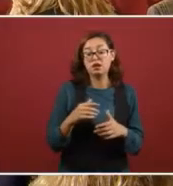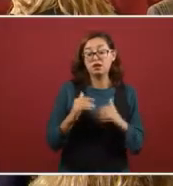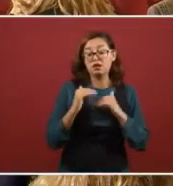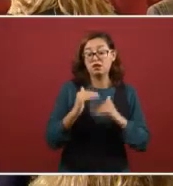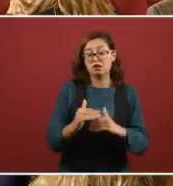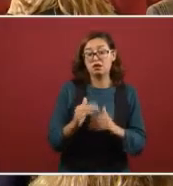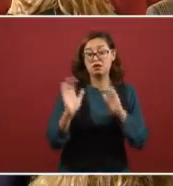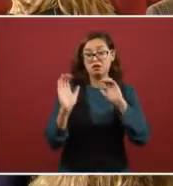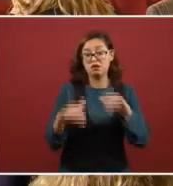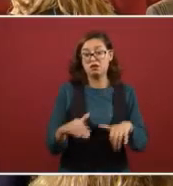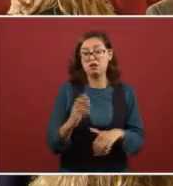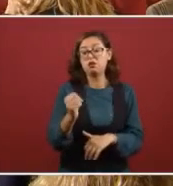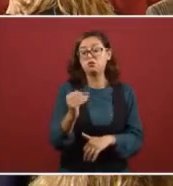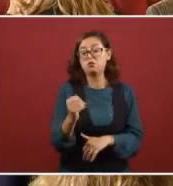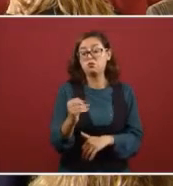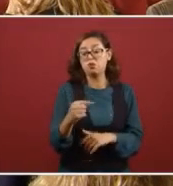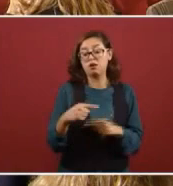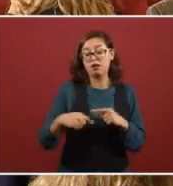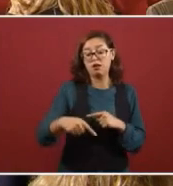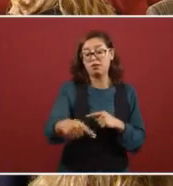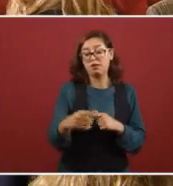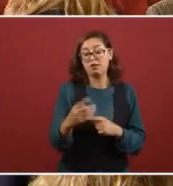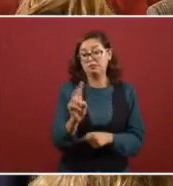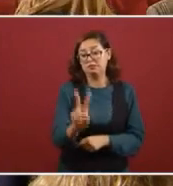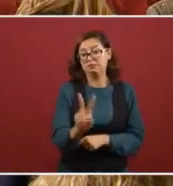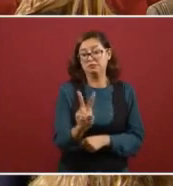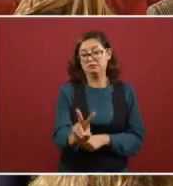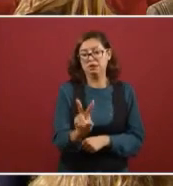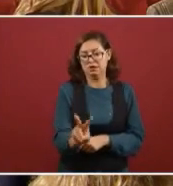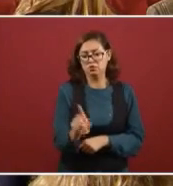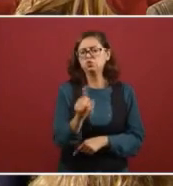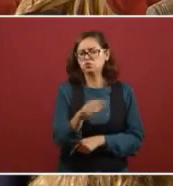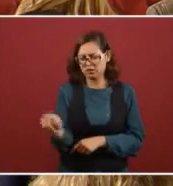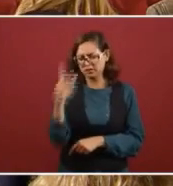supporters. And you have until the 9th to buy your,